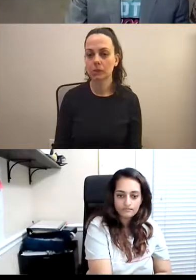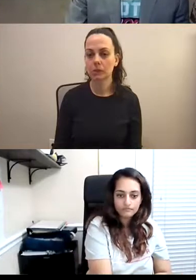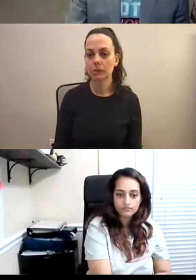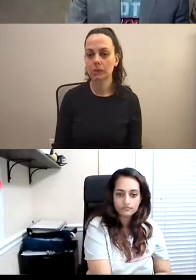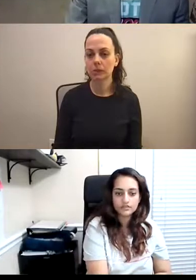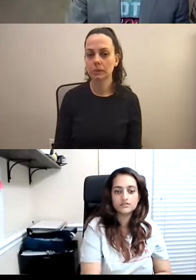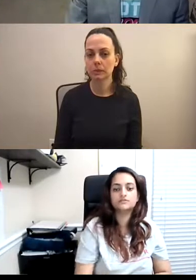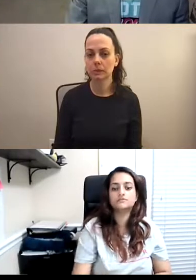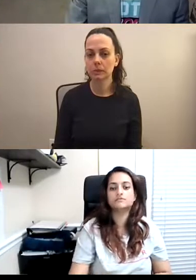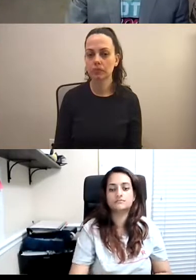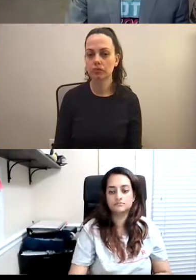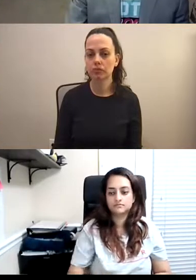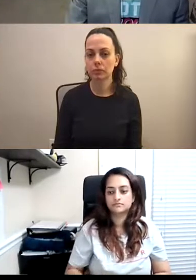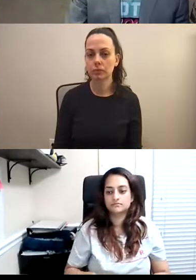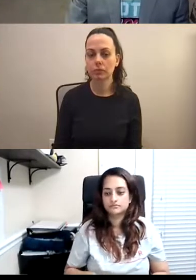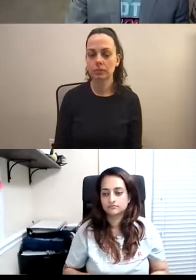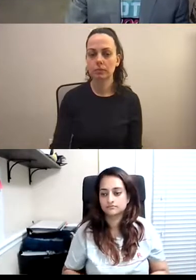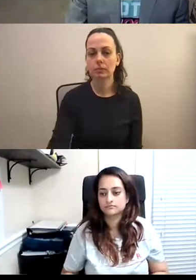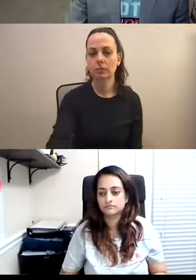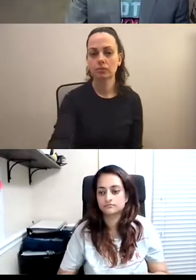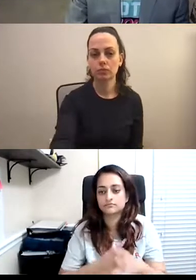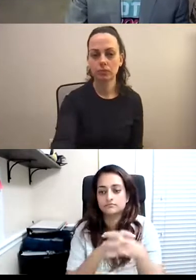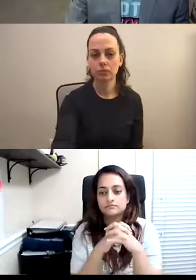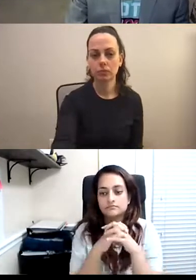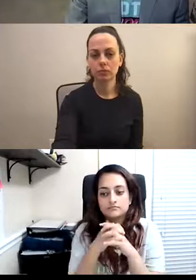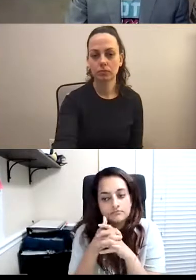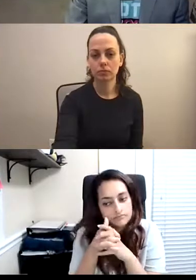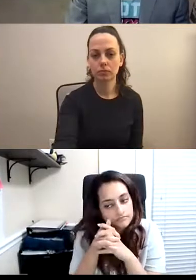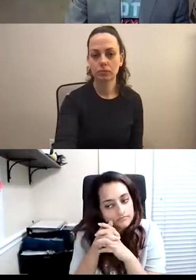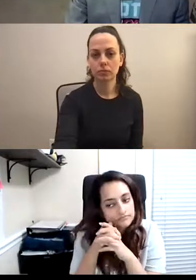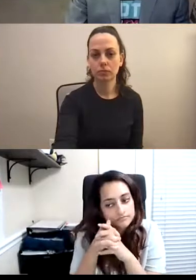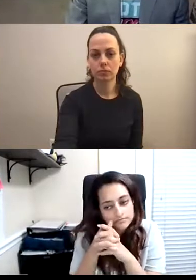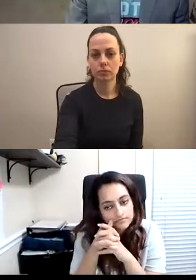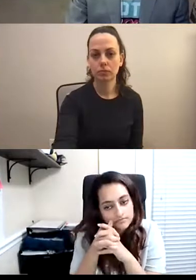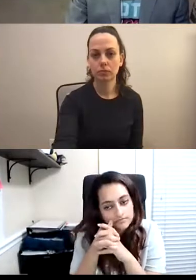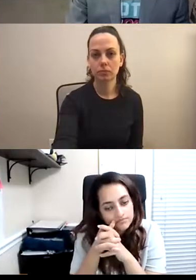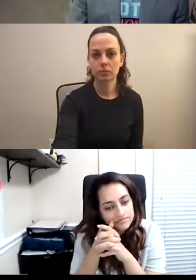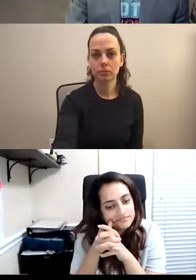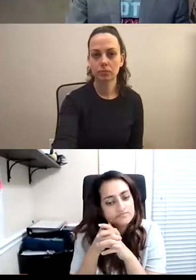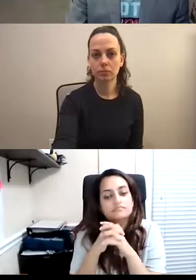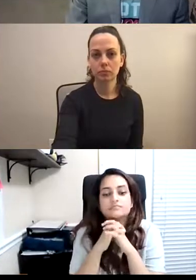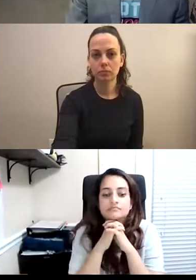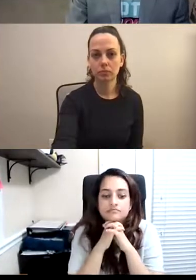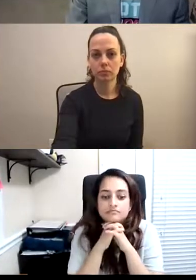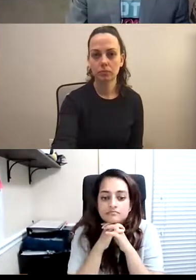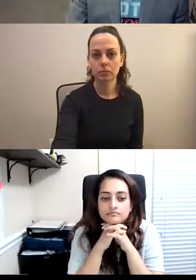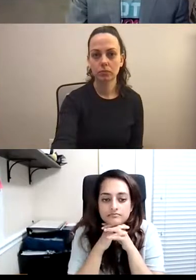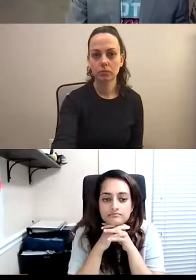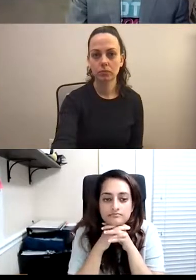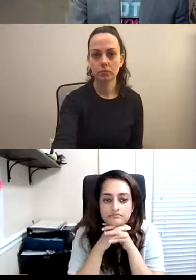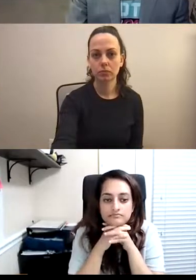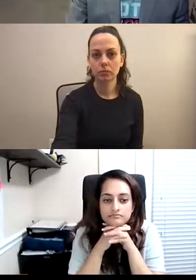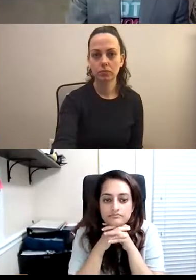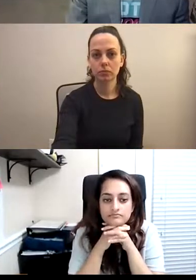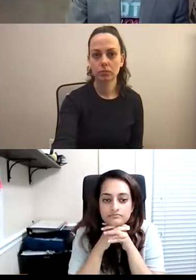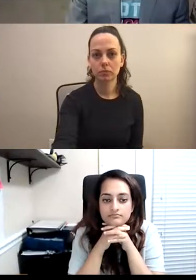like, oh, well, you don't really need this help. I've seen you do it before. And it's like, well, today I'm not feeling it today.